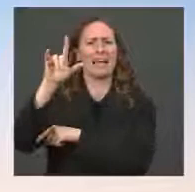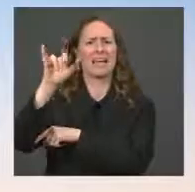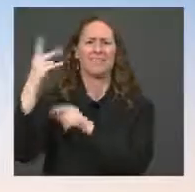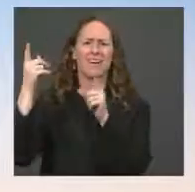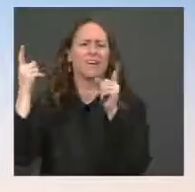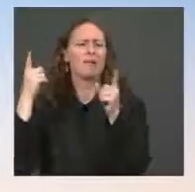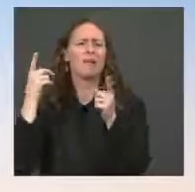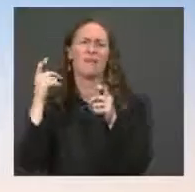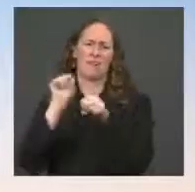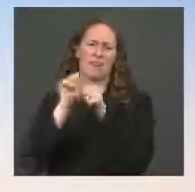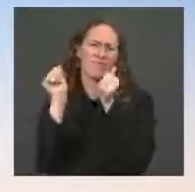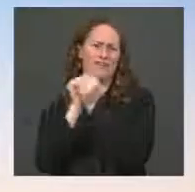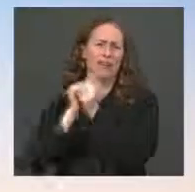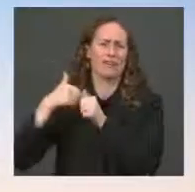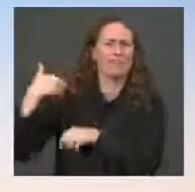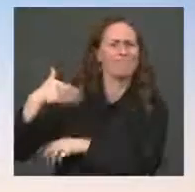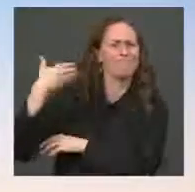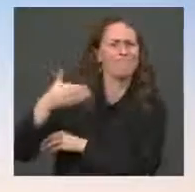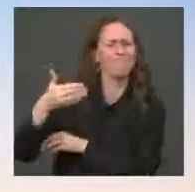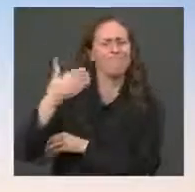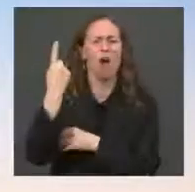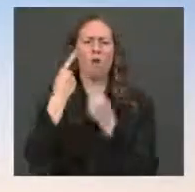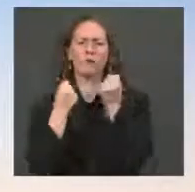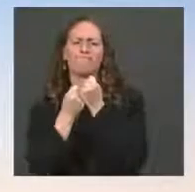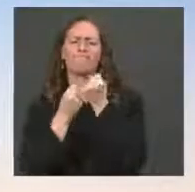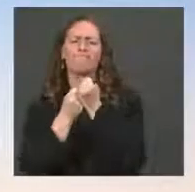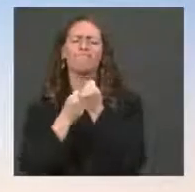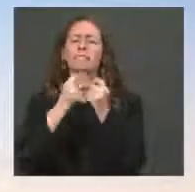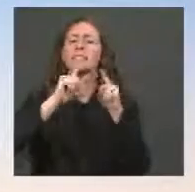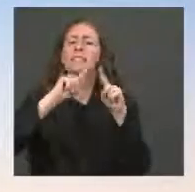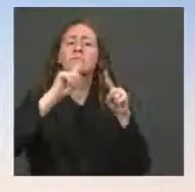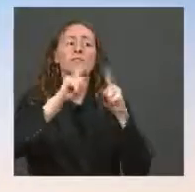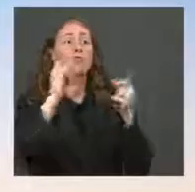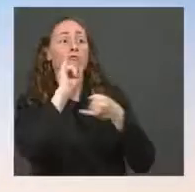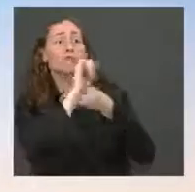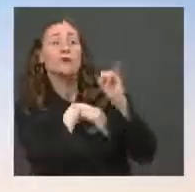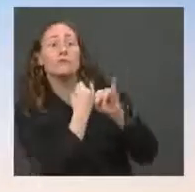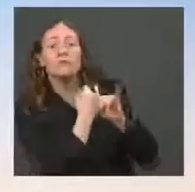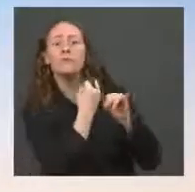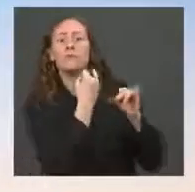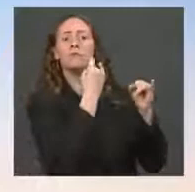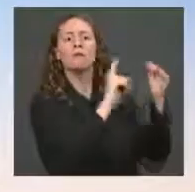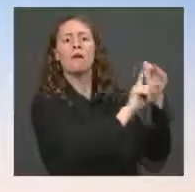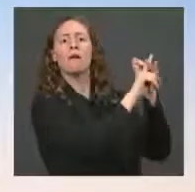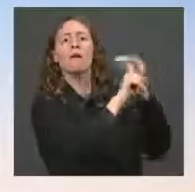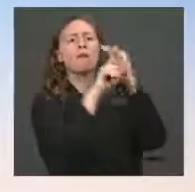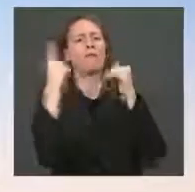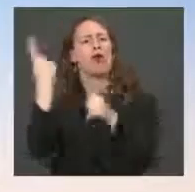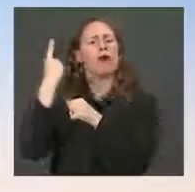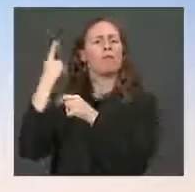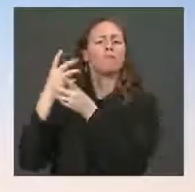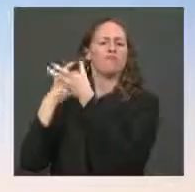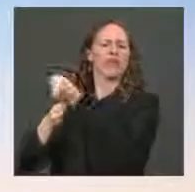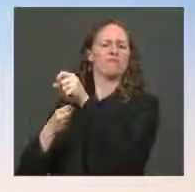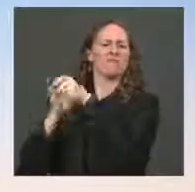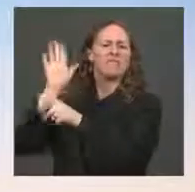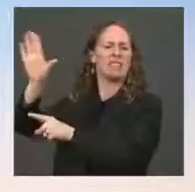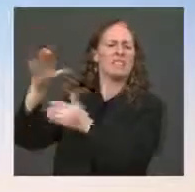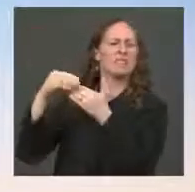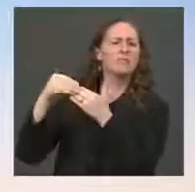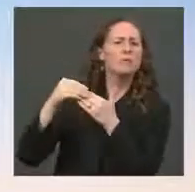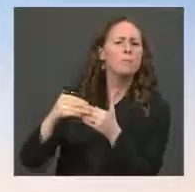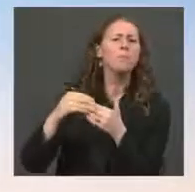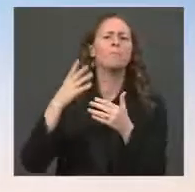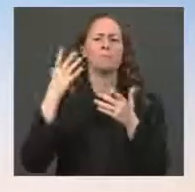a range of international events. And the president has complete confidence in his leadership, his patriotism, and his fidelity to